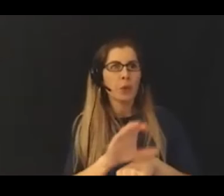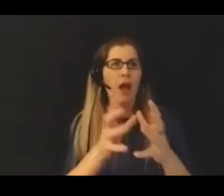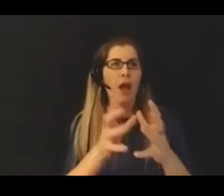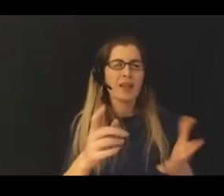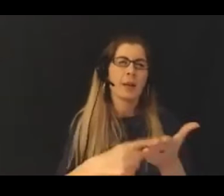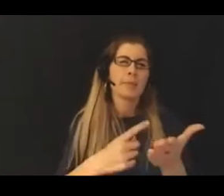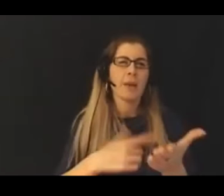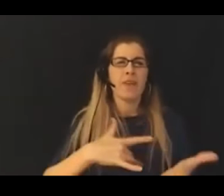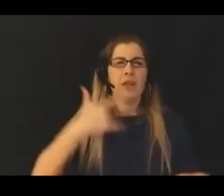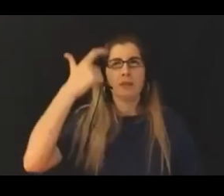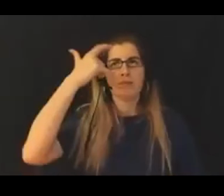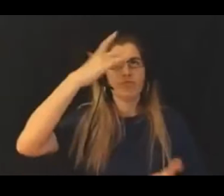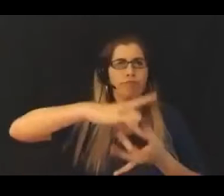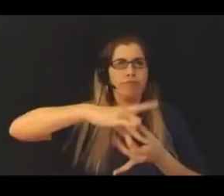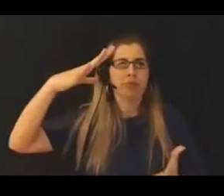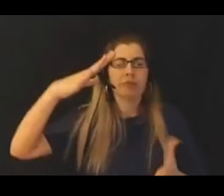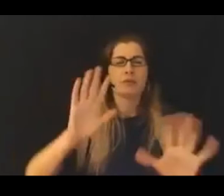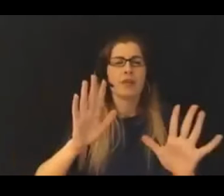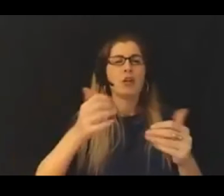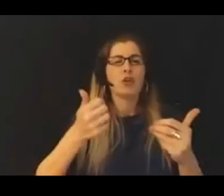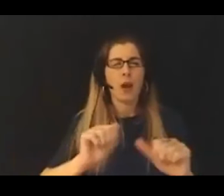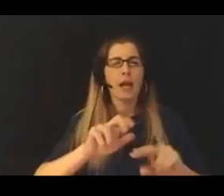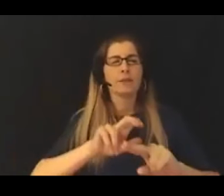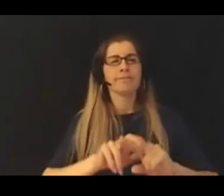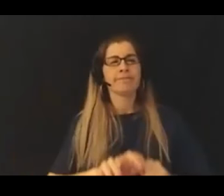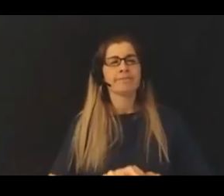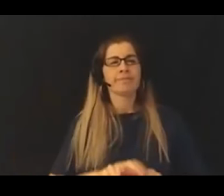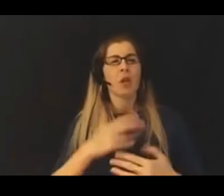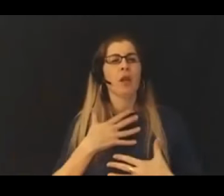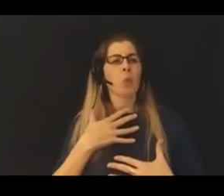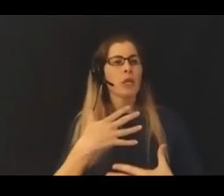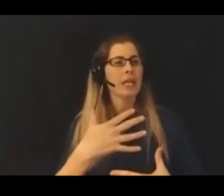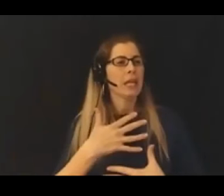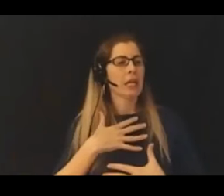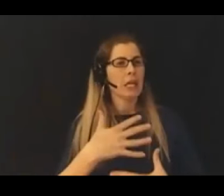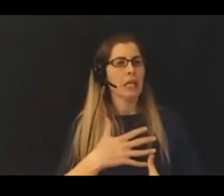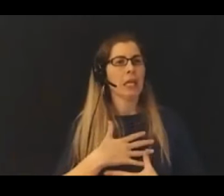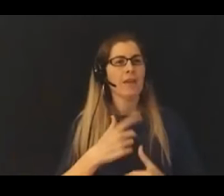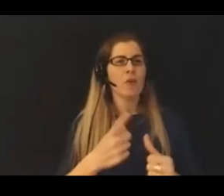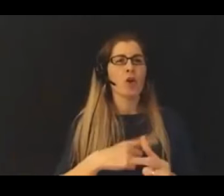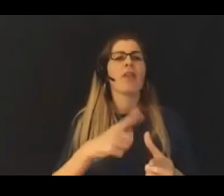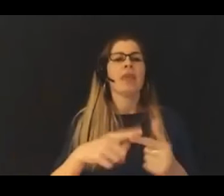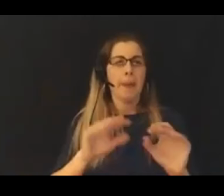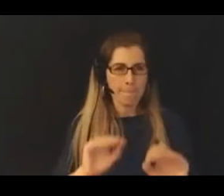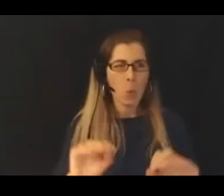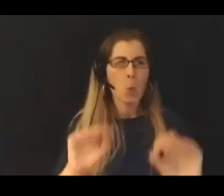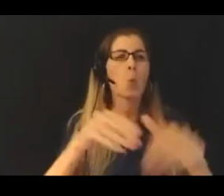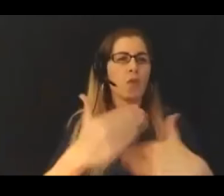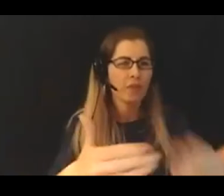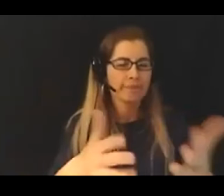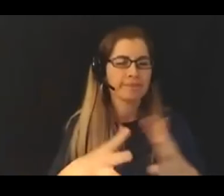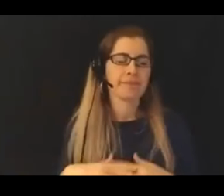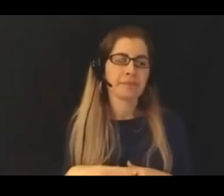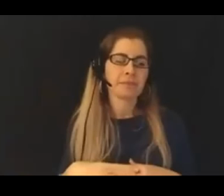And so having some time to just breathe and sit together before we jump into moving in a more full-bodied way. Something